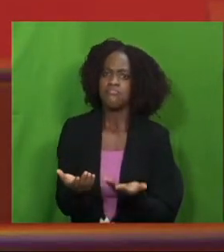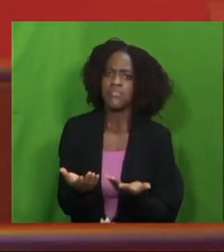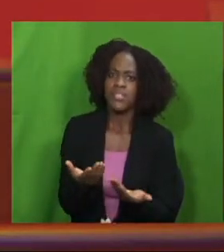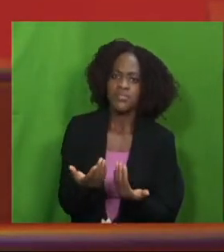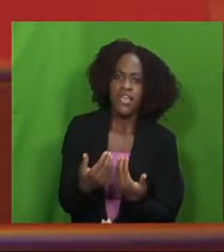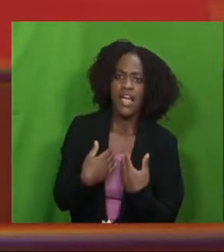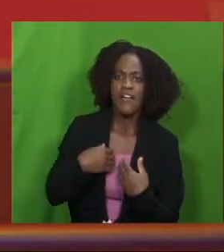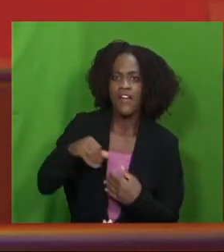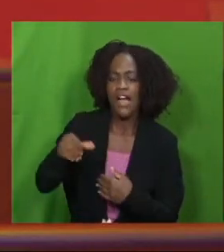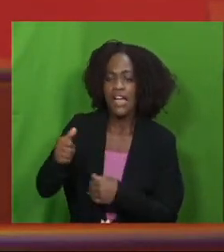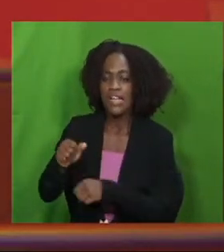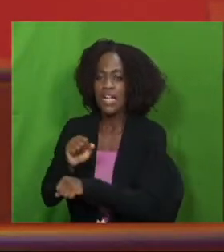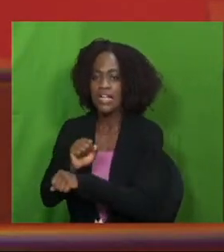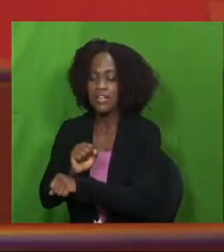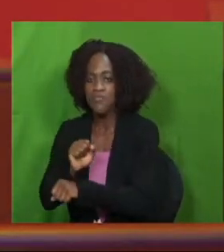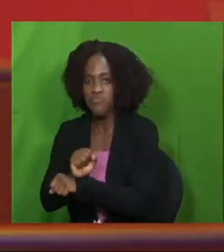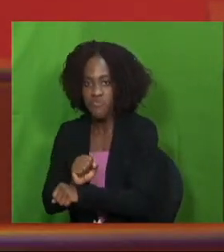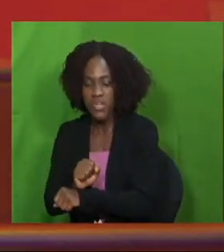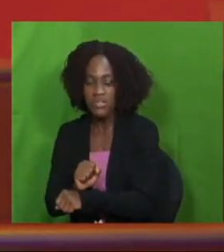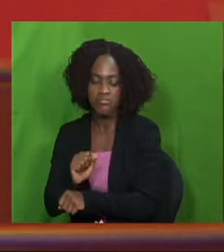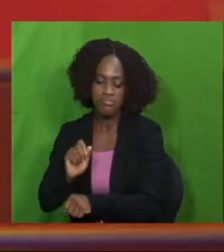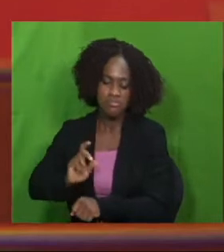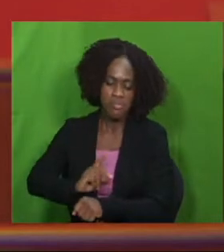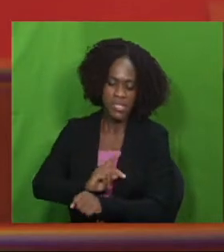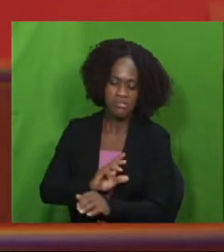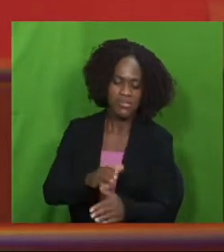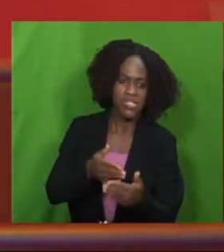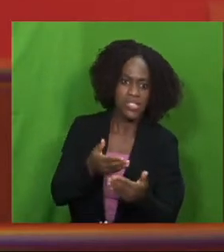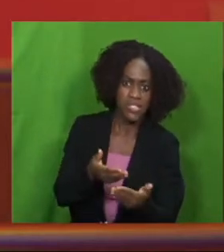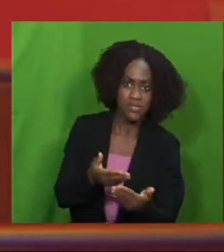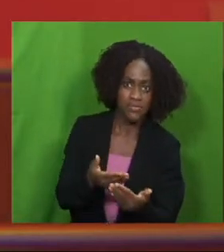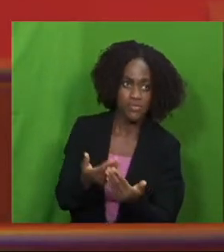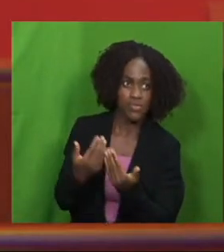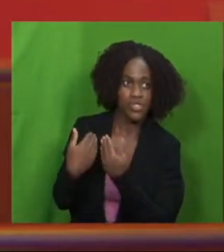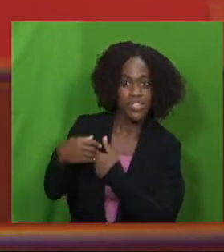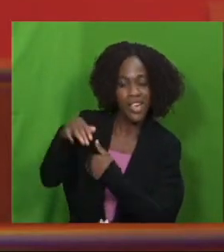other duties and functions of Parliament which are not